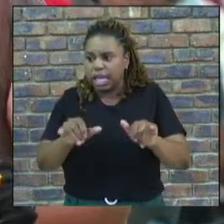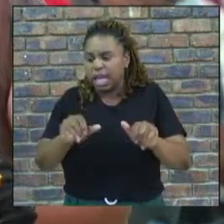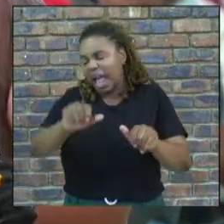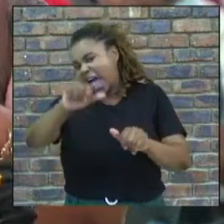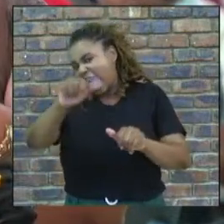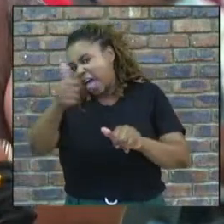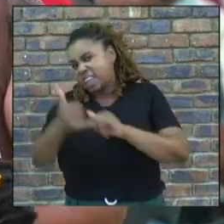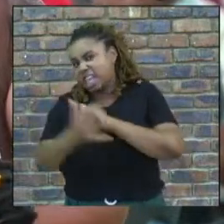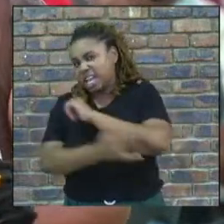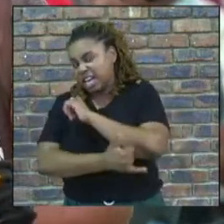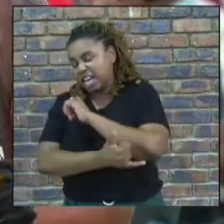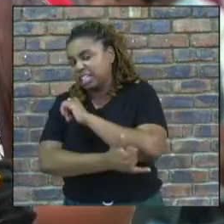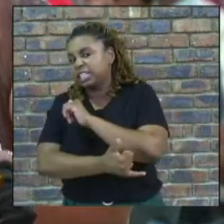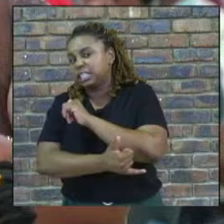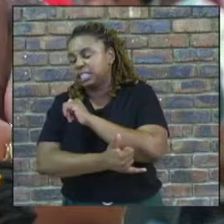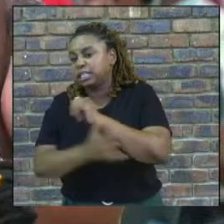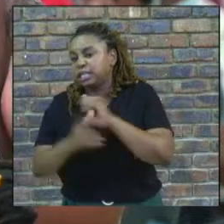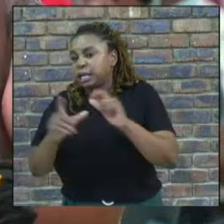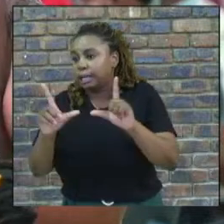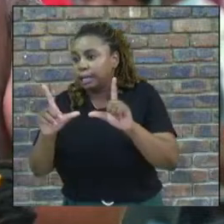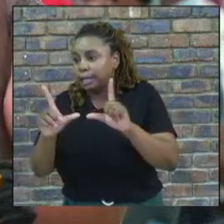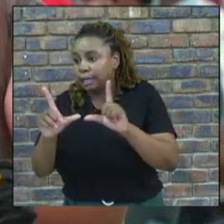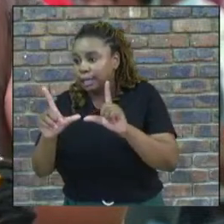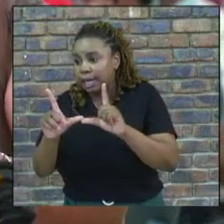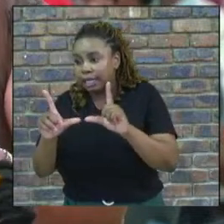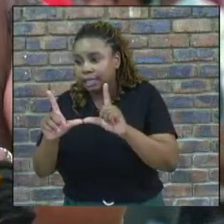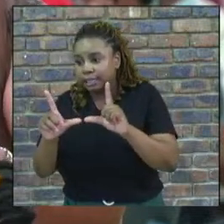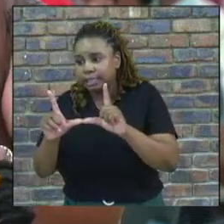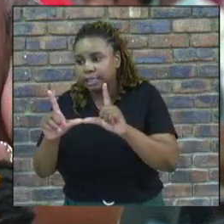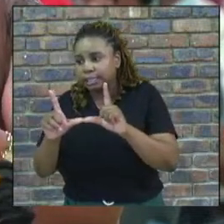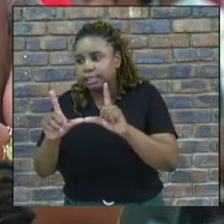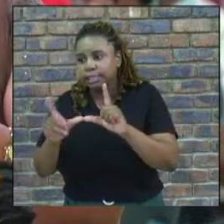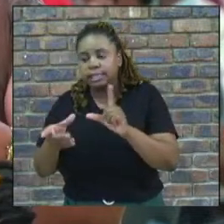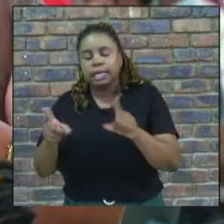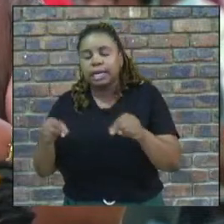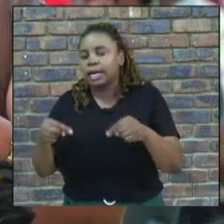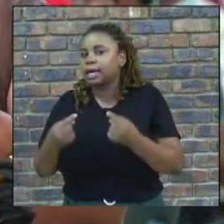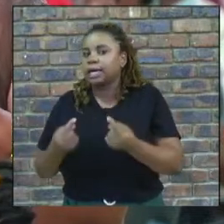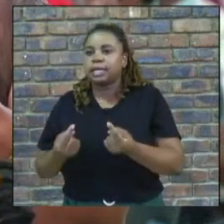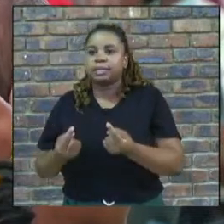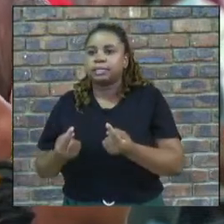makangawutholi i-license le yokuthi abe